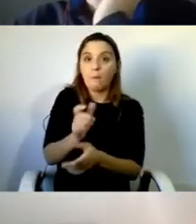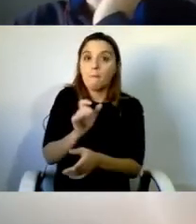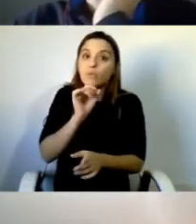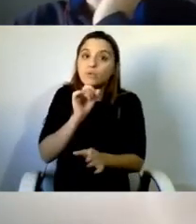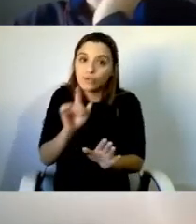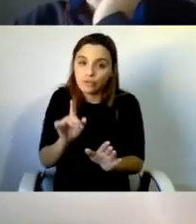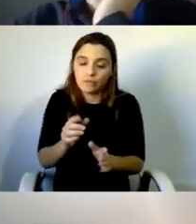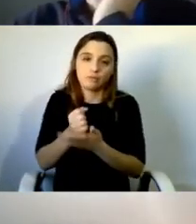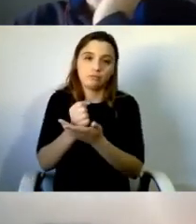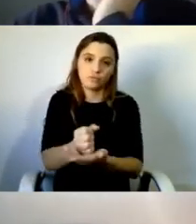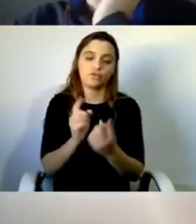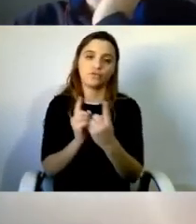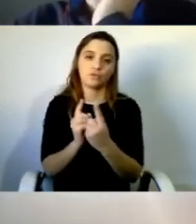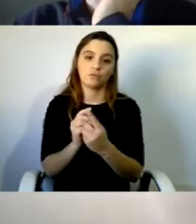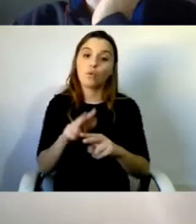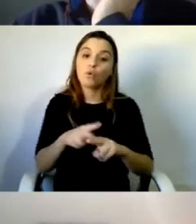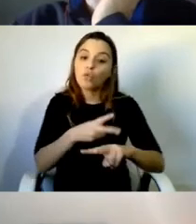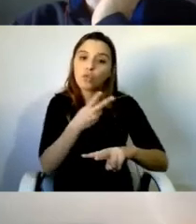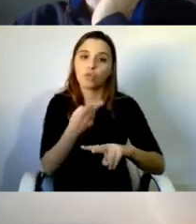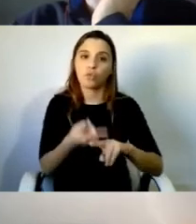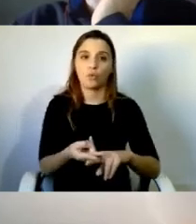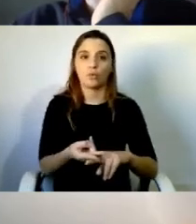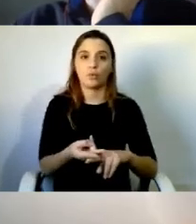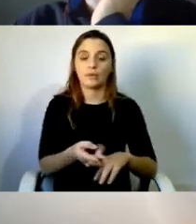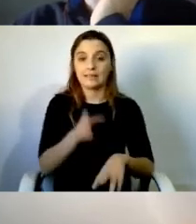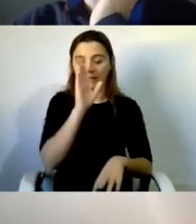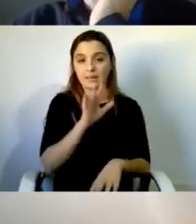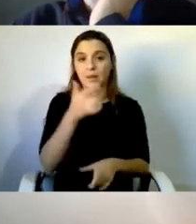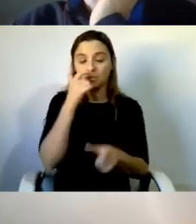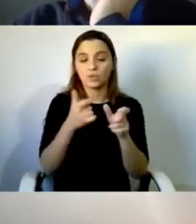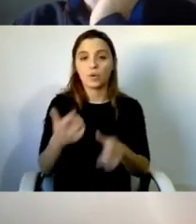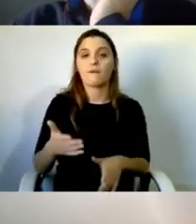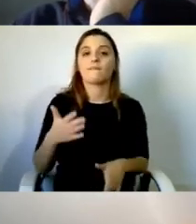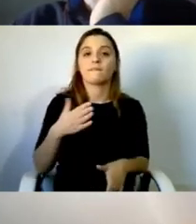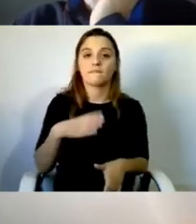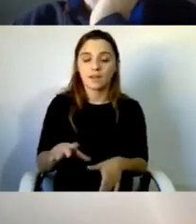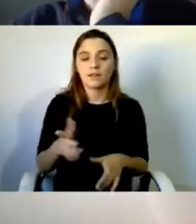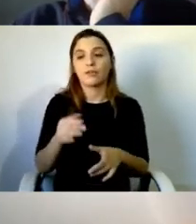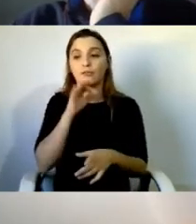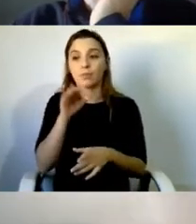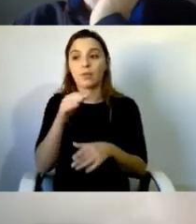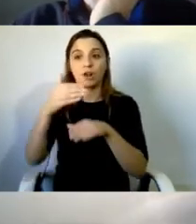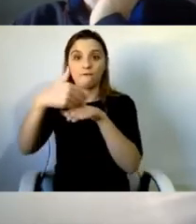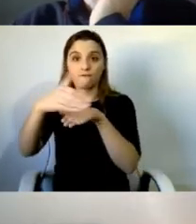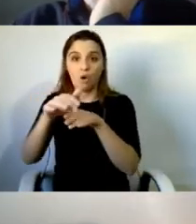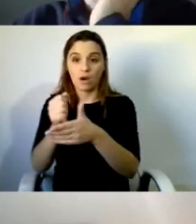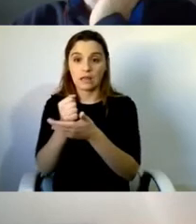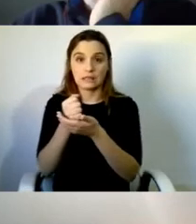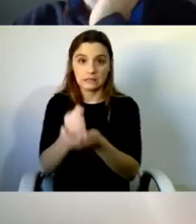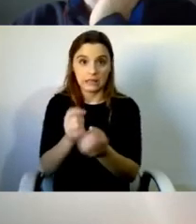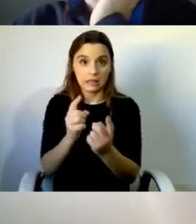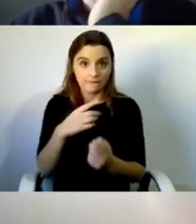want to have assistance outside their families, they have to add up. And if they cannot afford